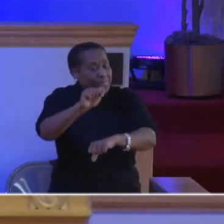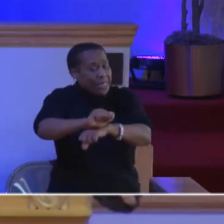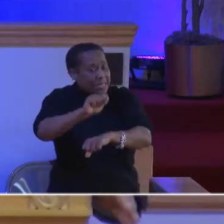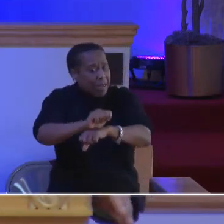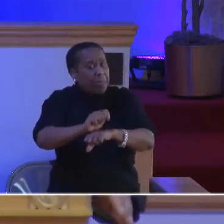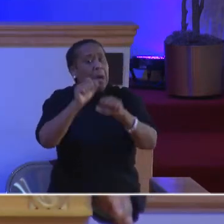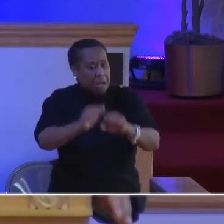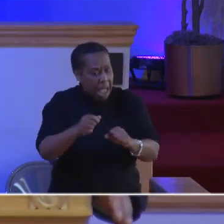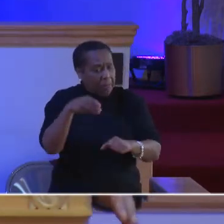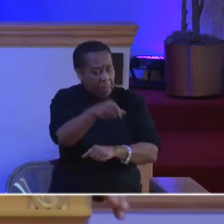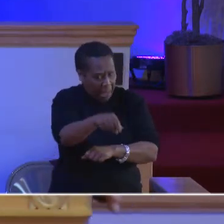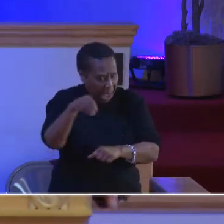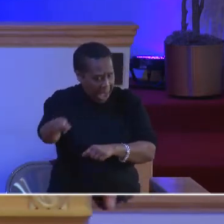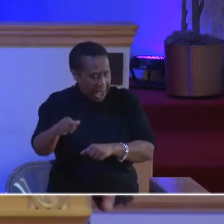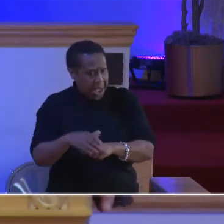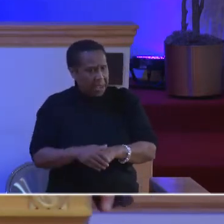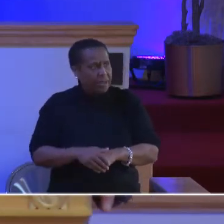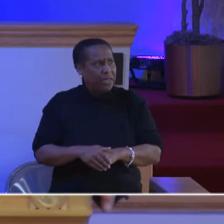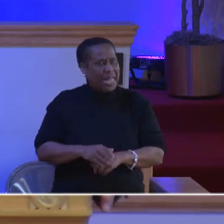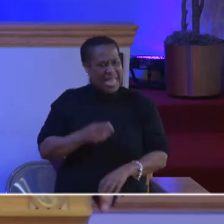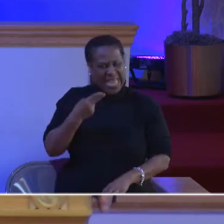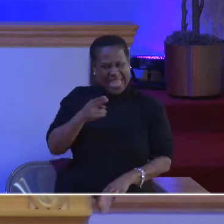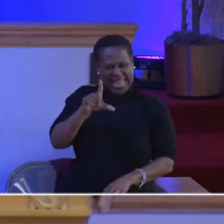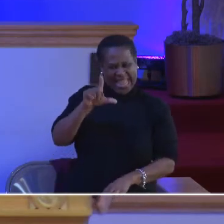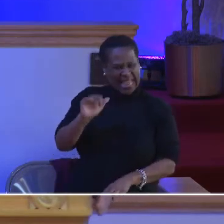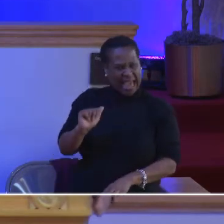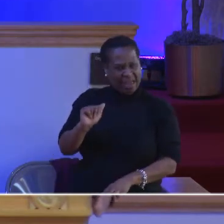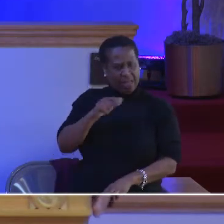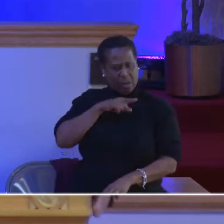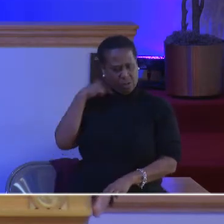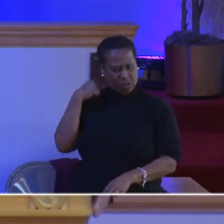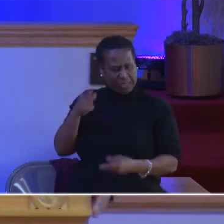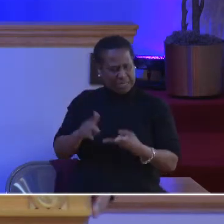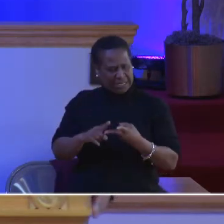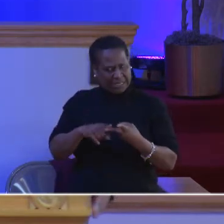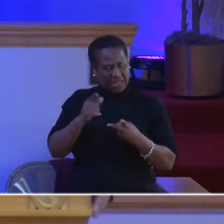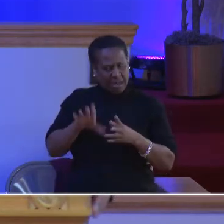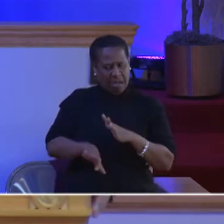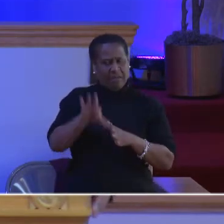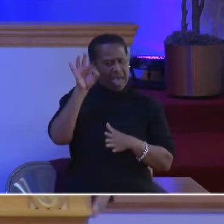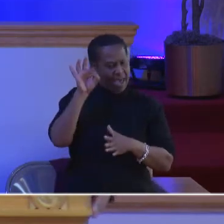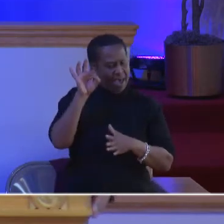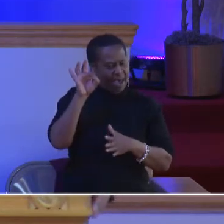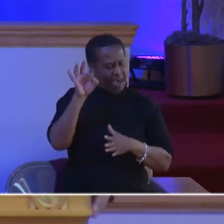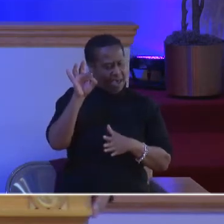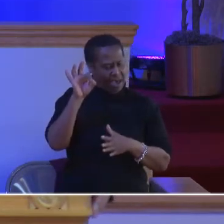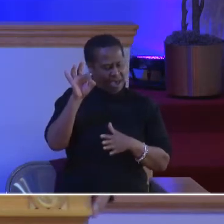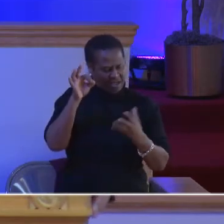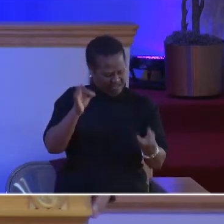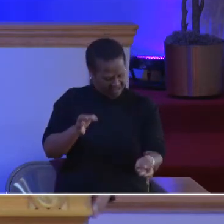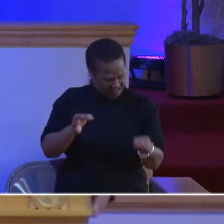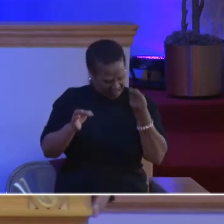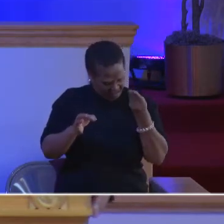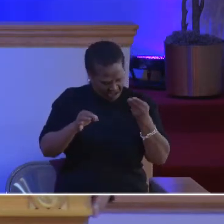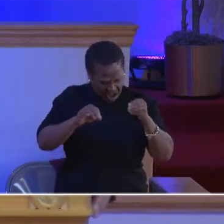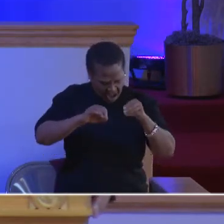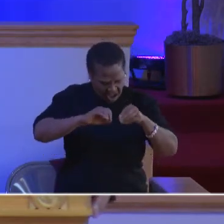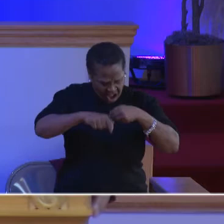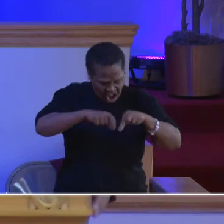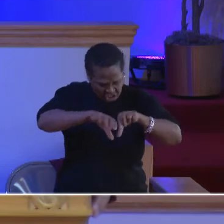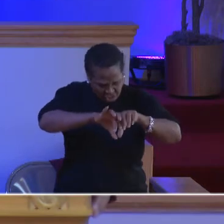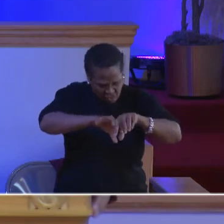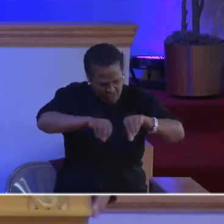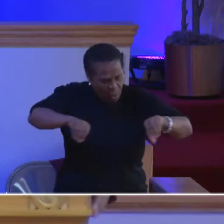be paid. Hilkiah the priest discovers a dusty scroll